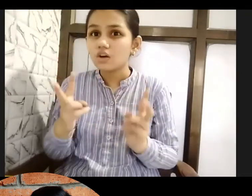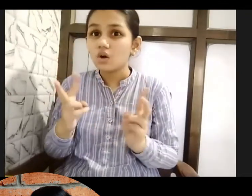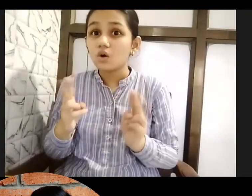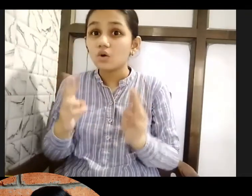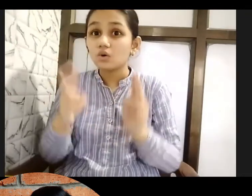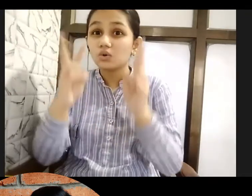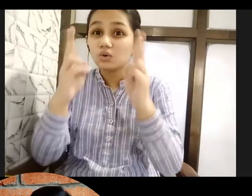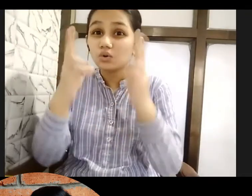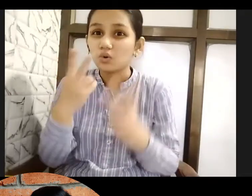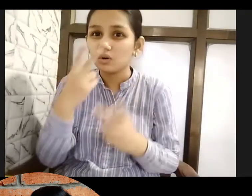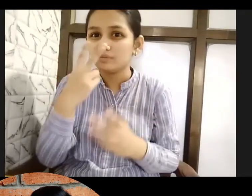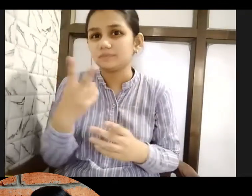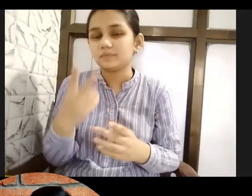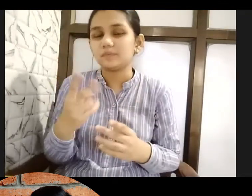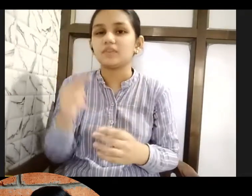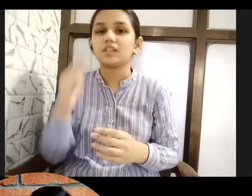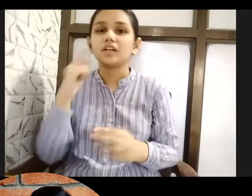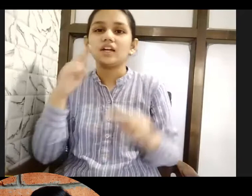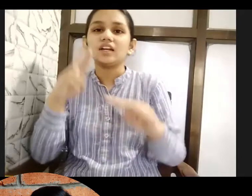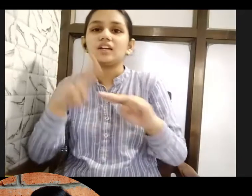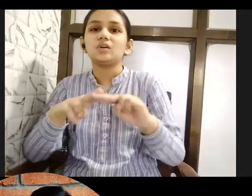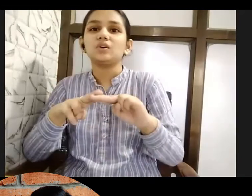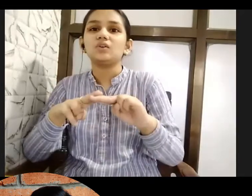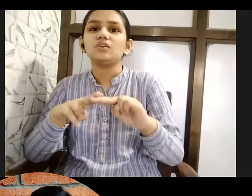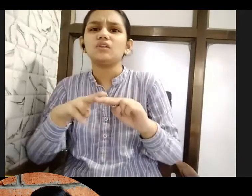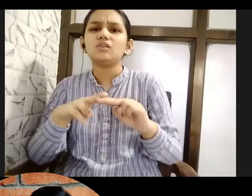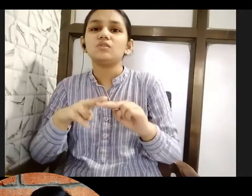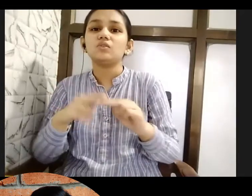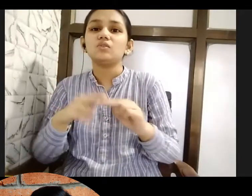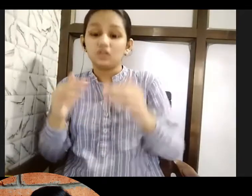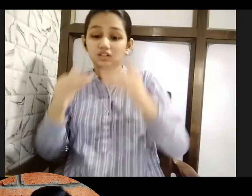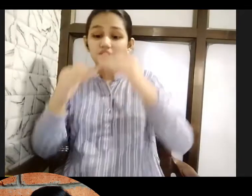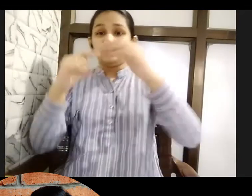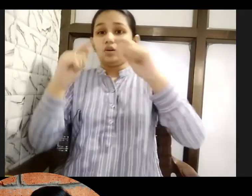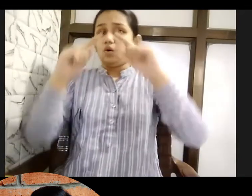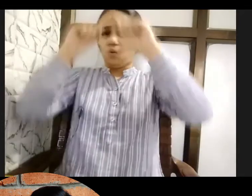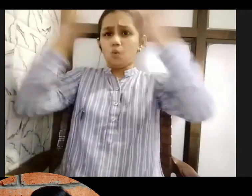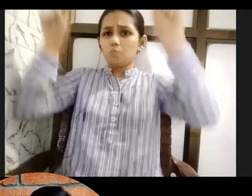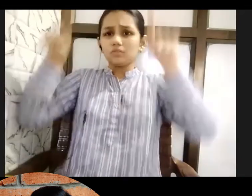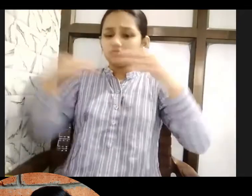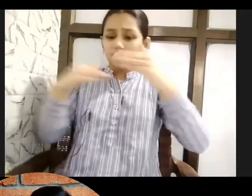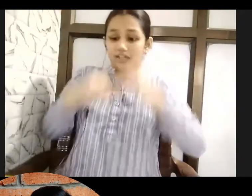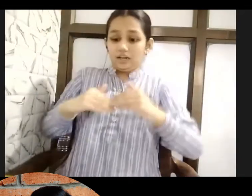Right? So if you use this down thing, you will be able to crop it.